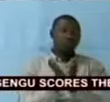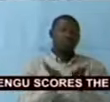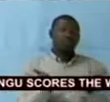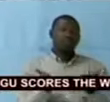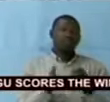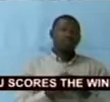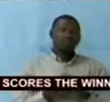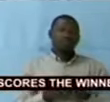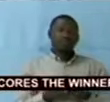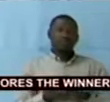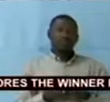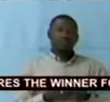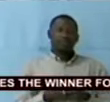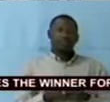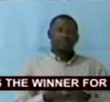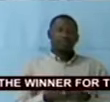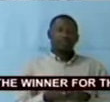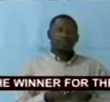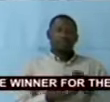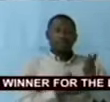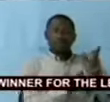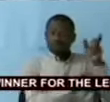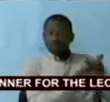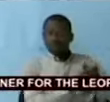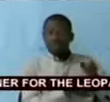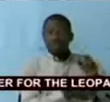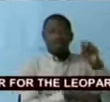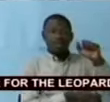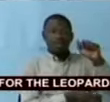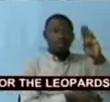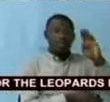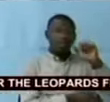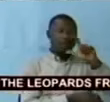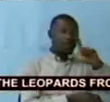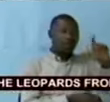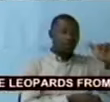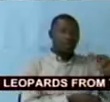He delegated a witness, representative,